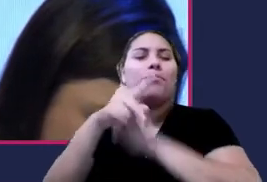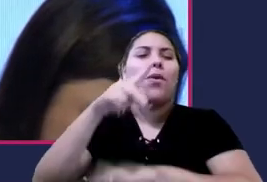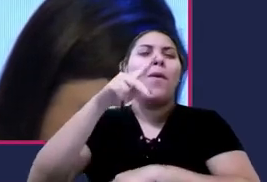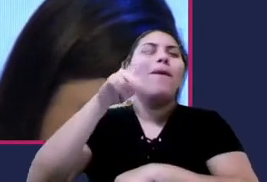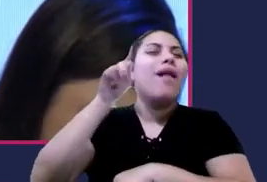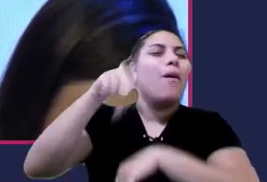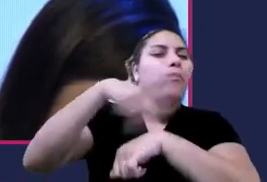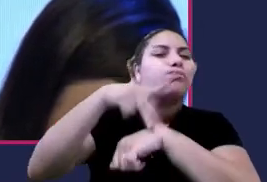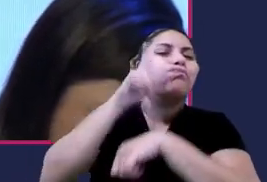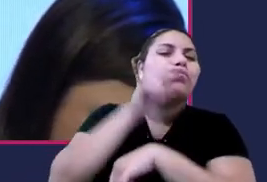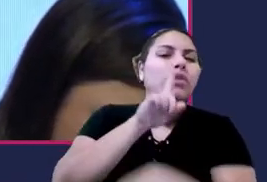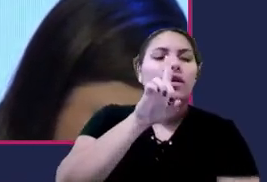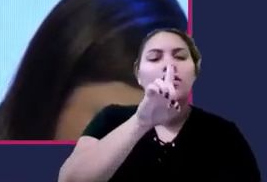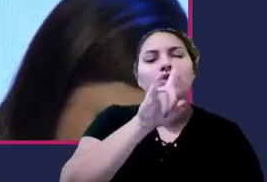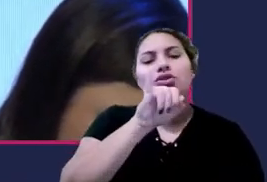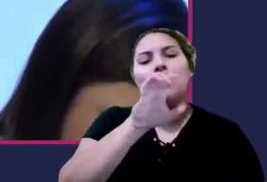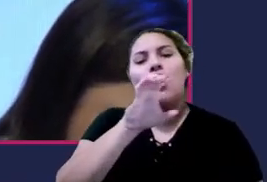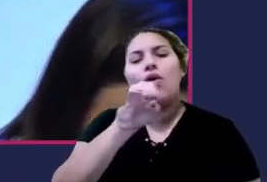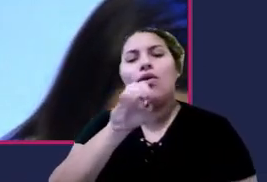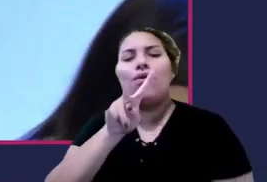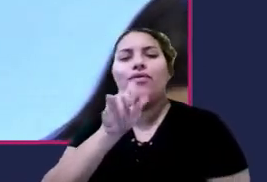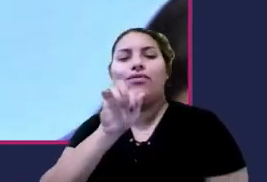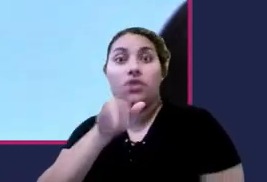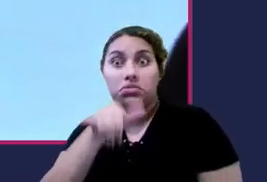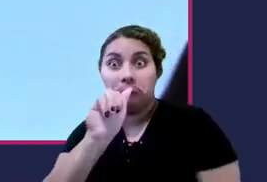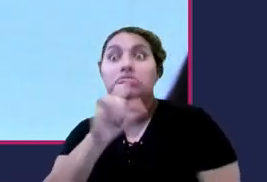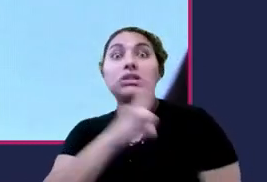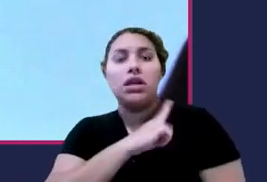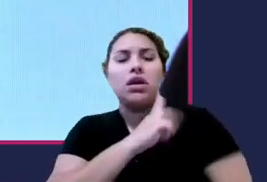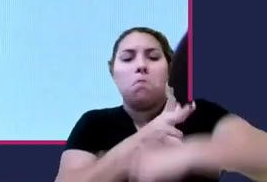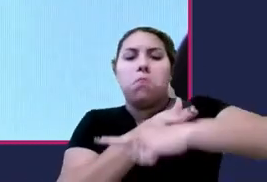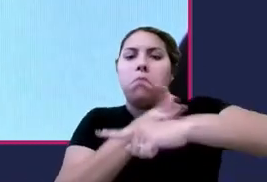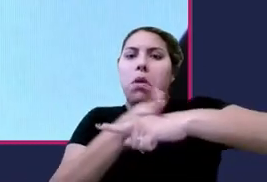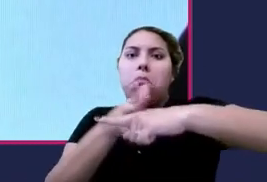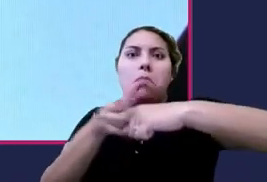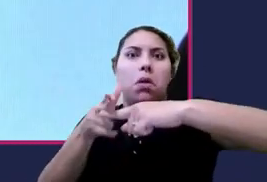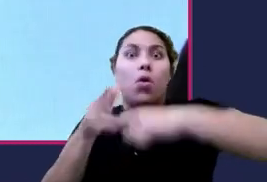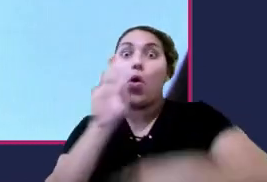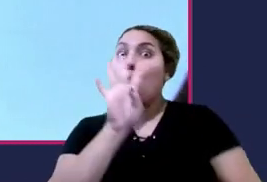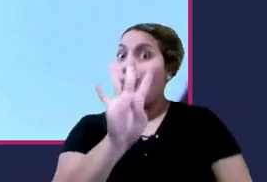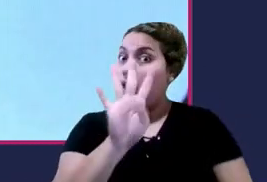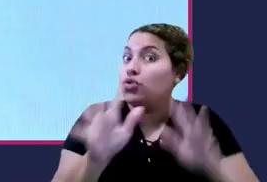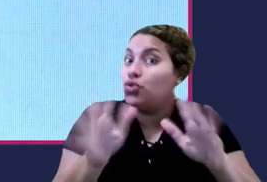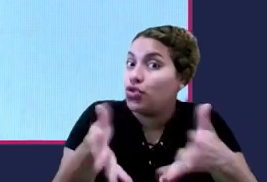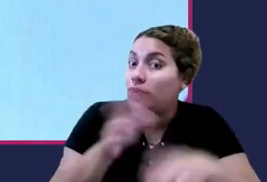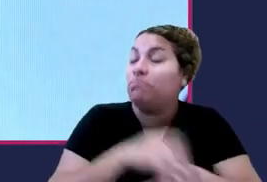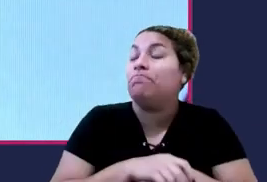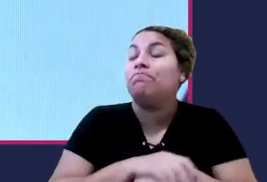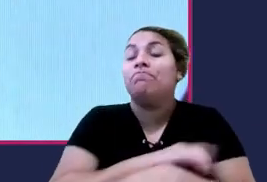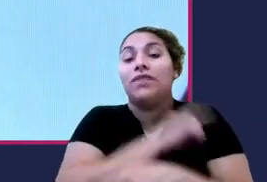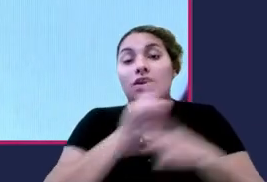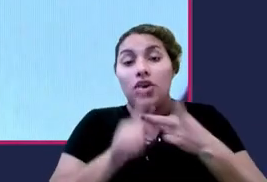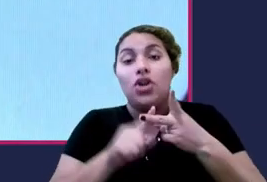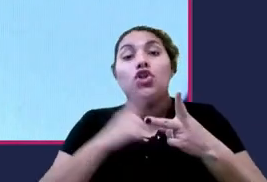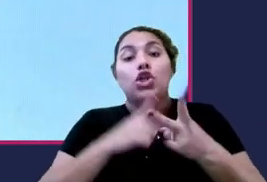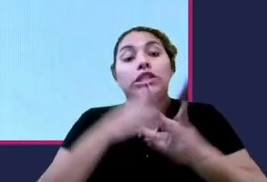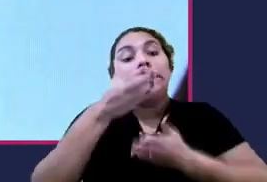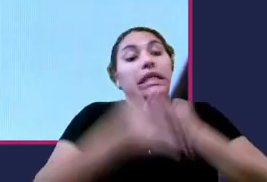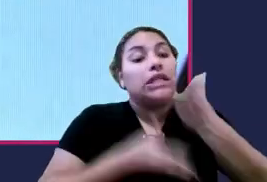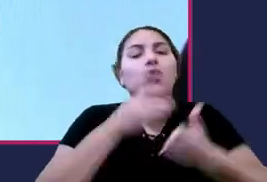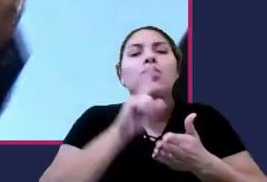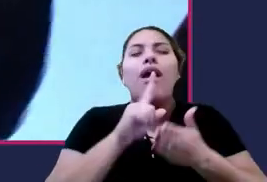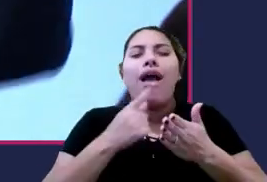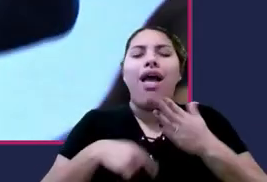came here from England and did amazing work. There is a case that we treated with, which is the werewolf